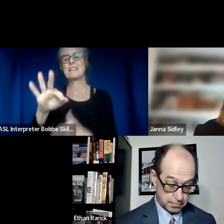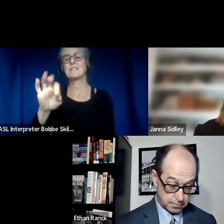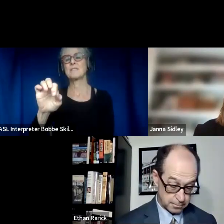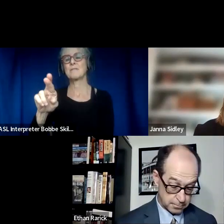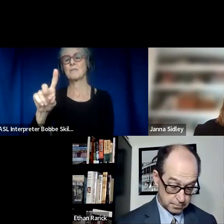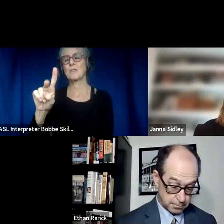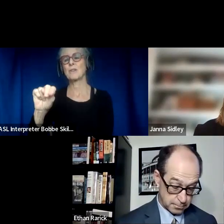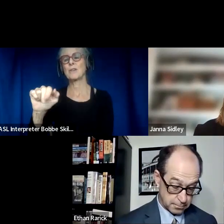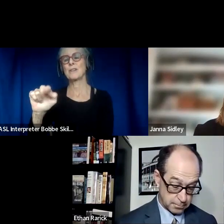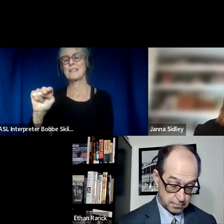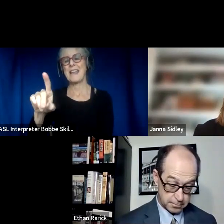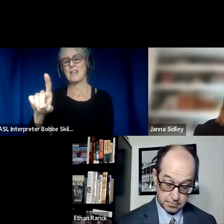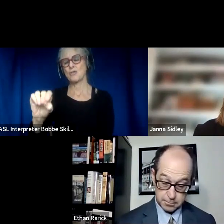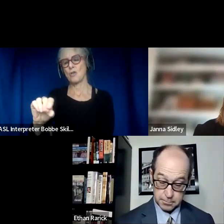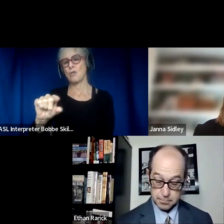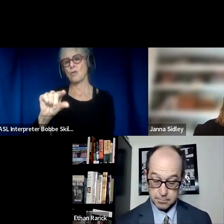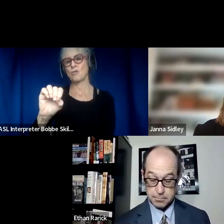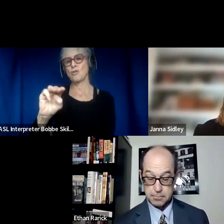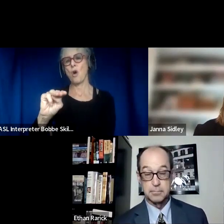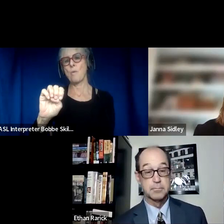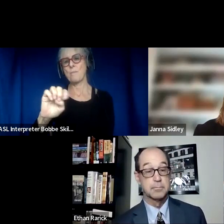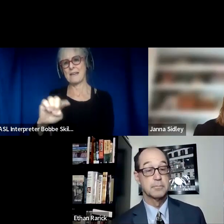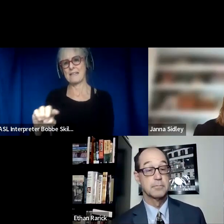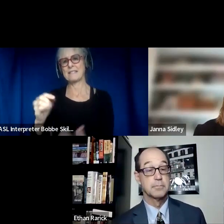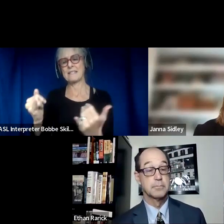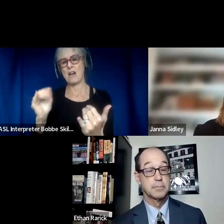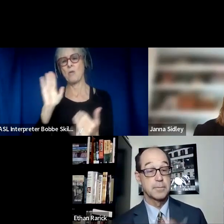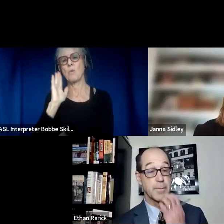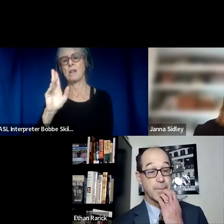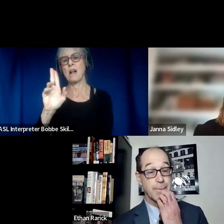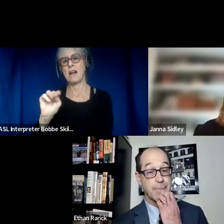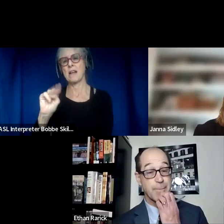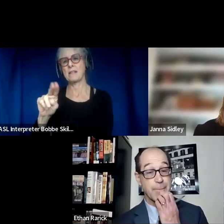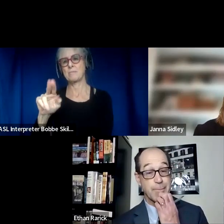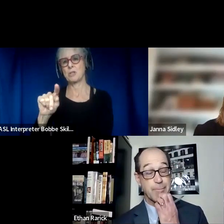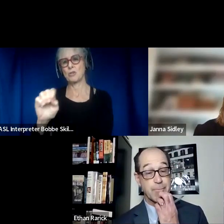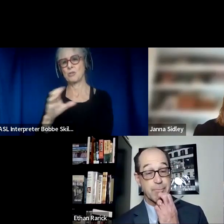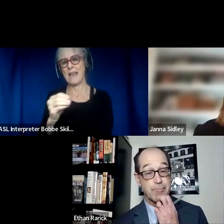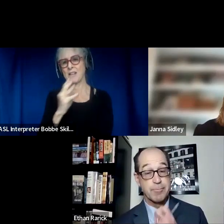Fernando, you should now have the ability to unmute yourself.